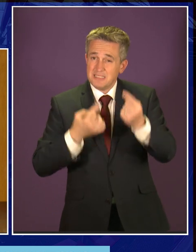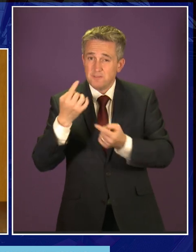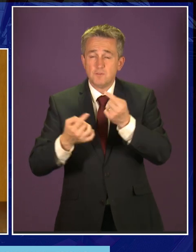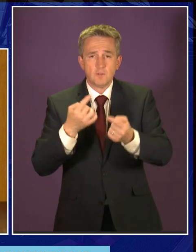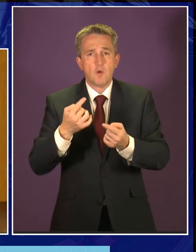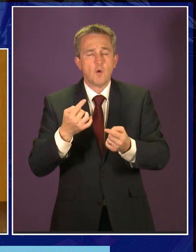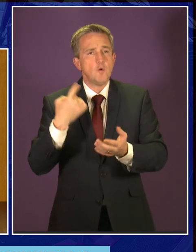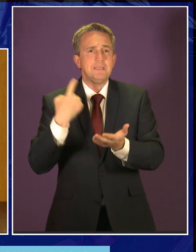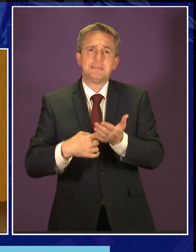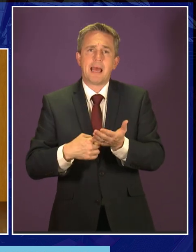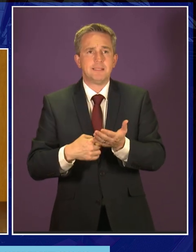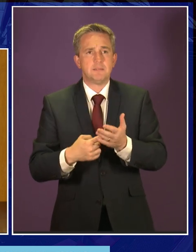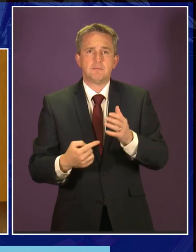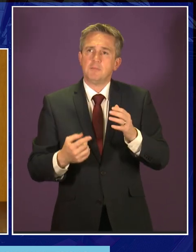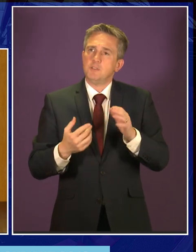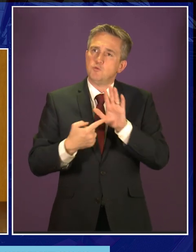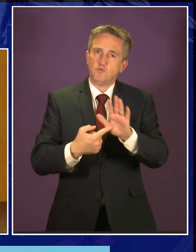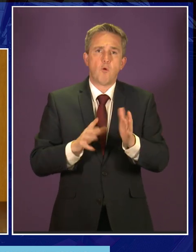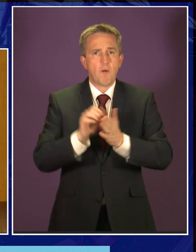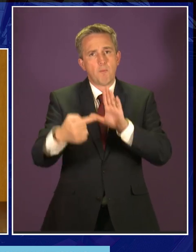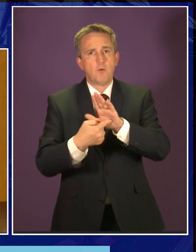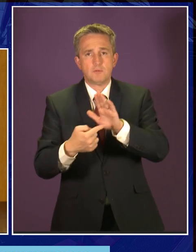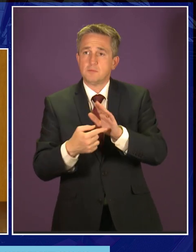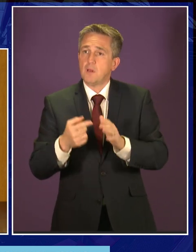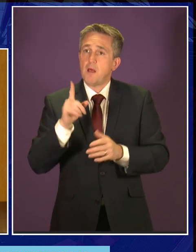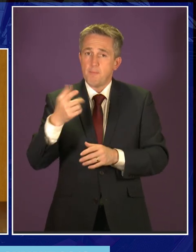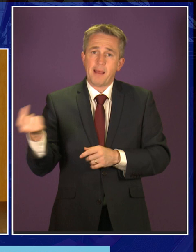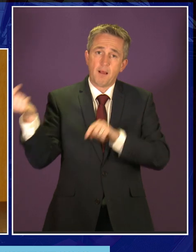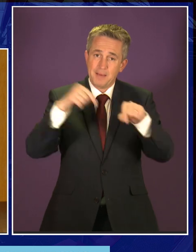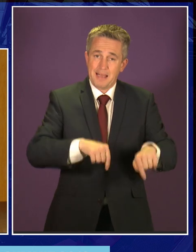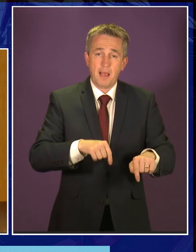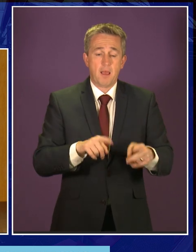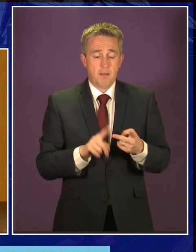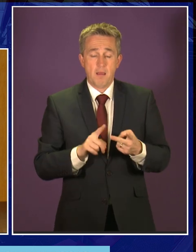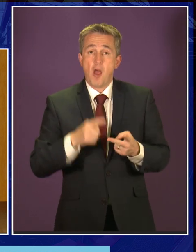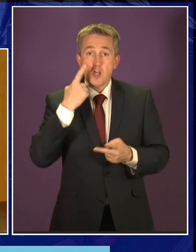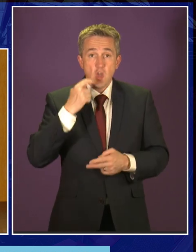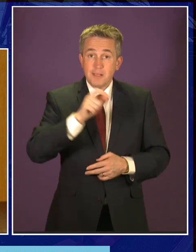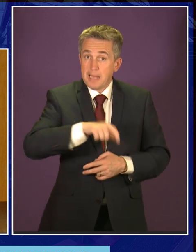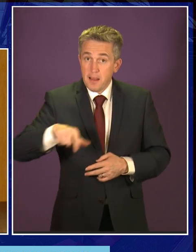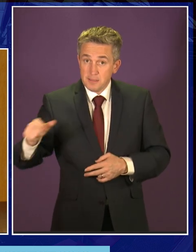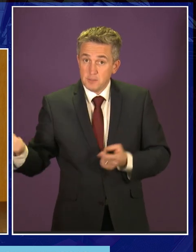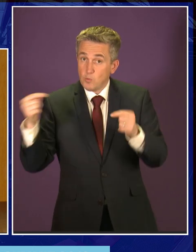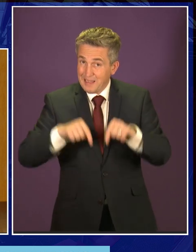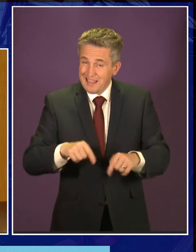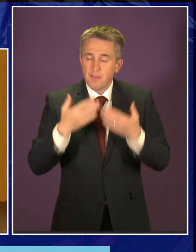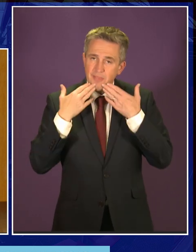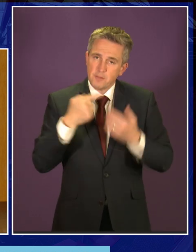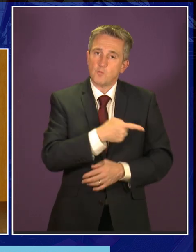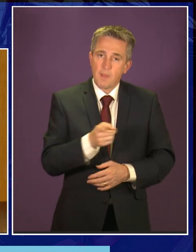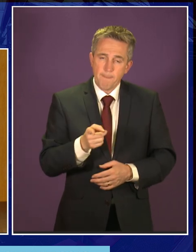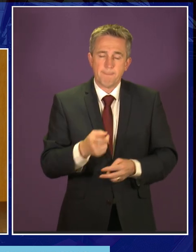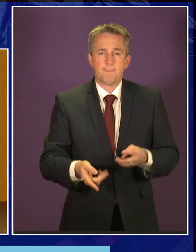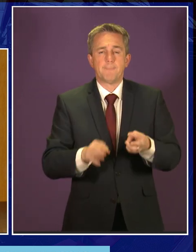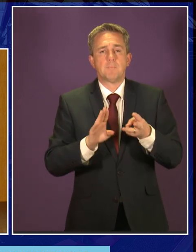prioritize culture just by coming here. In particular, I'd like to thank our young delegates and those who have joined us for the first time.